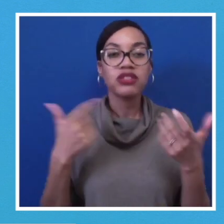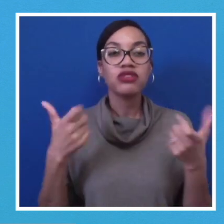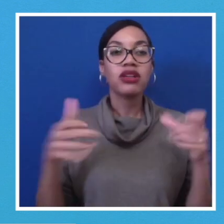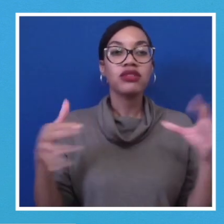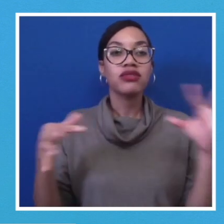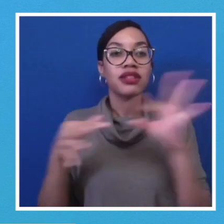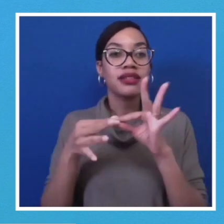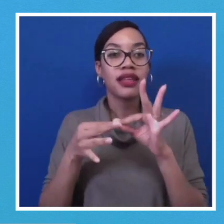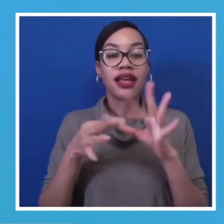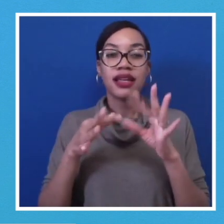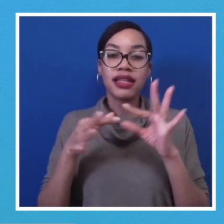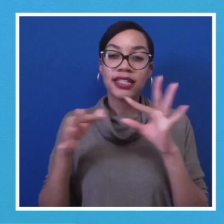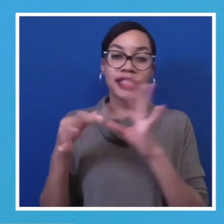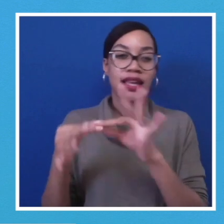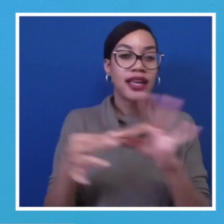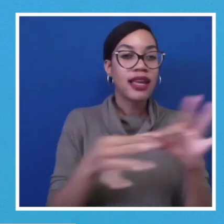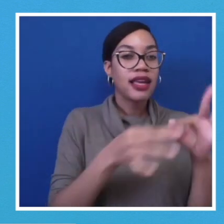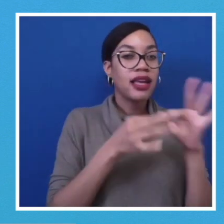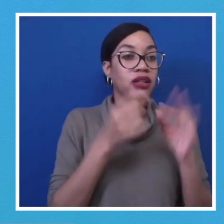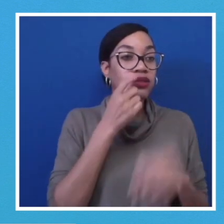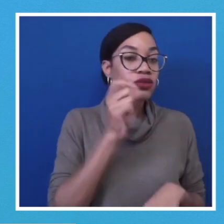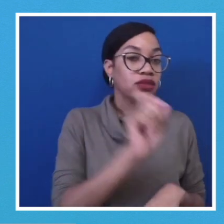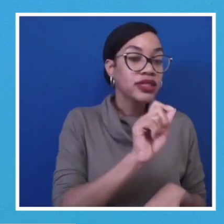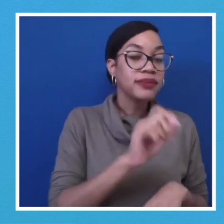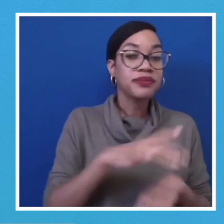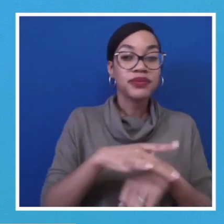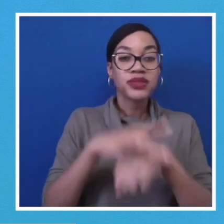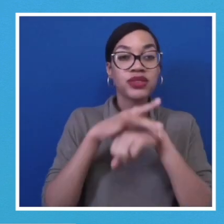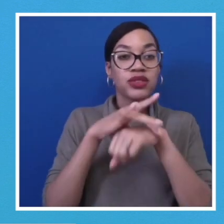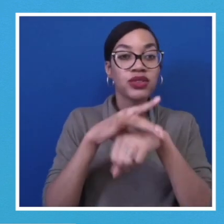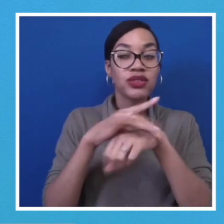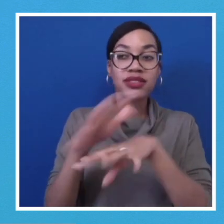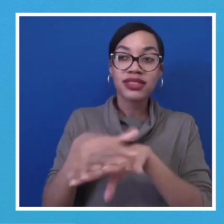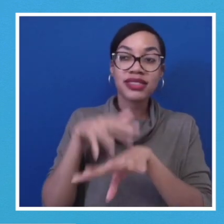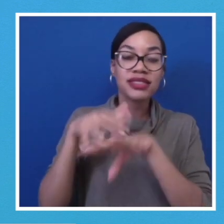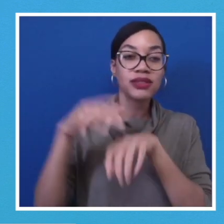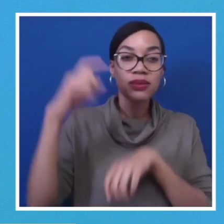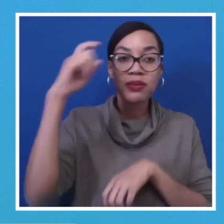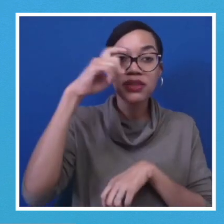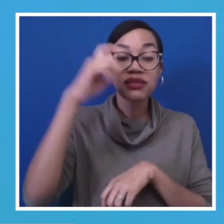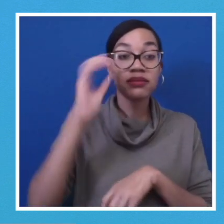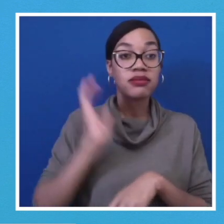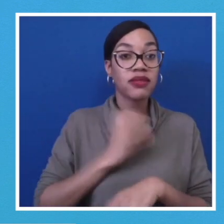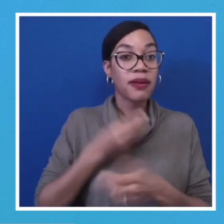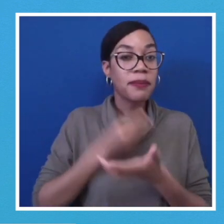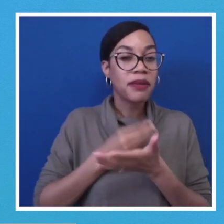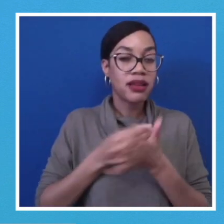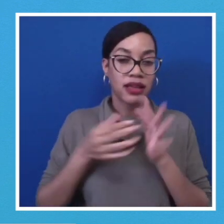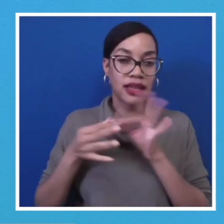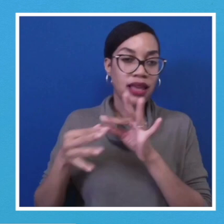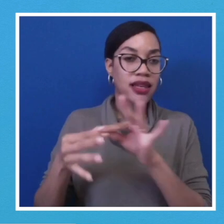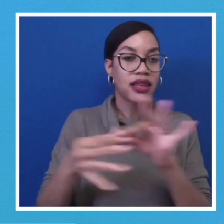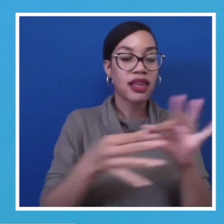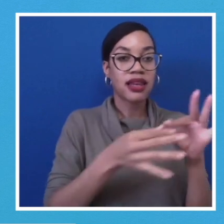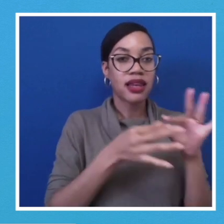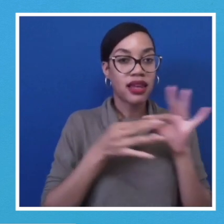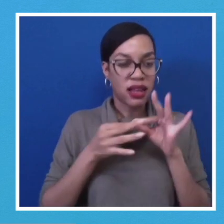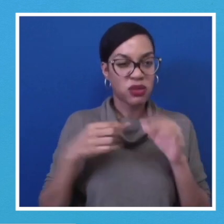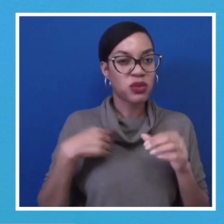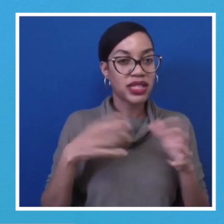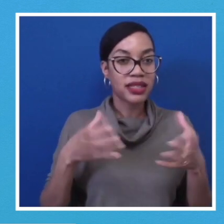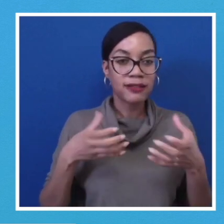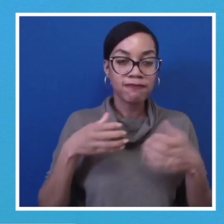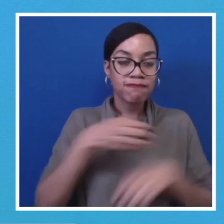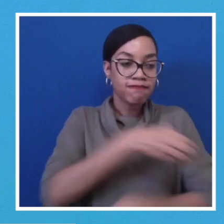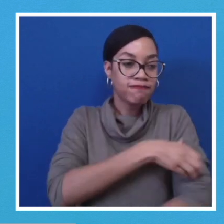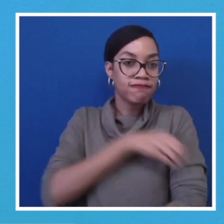Ukraine, between the earth, between Indigenous wisdom, and the power we have through our money to change the circumstances involving all of